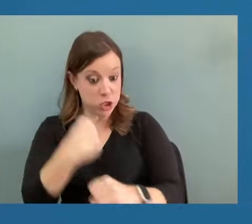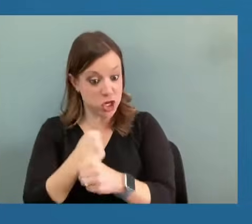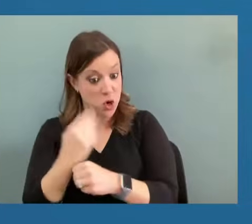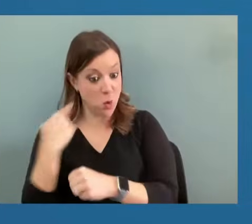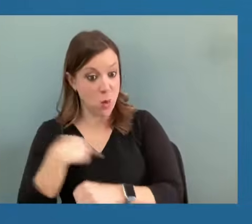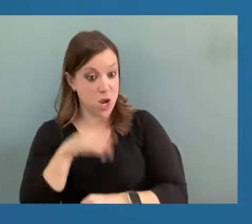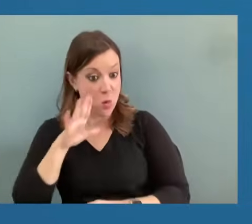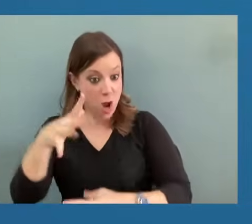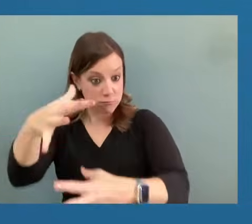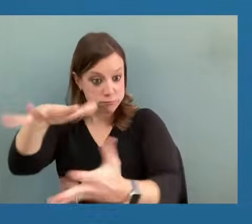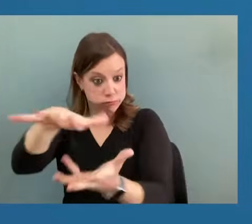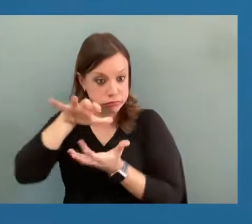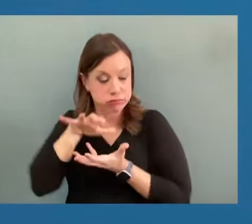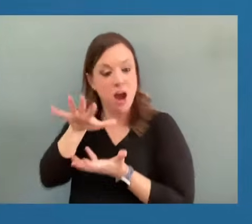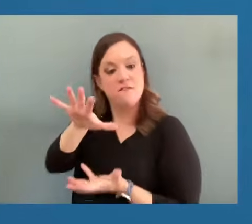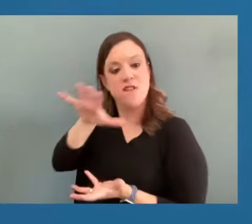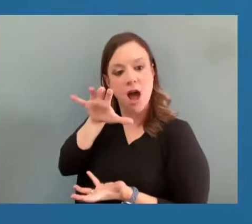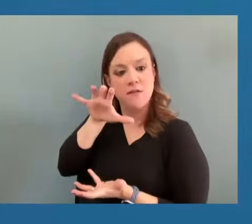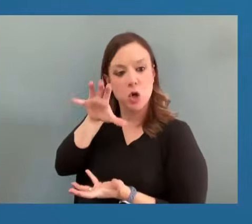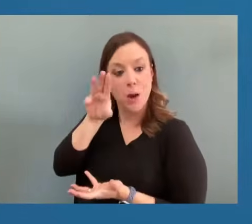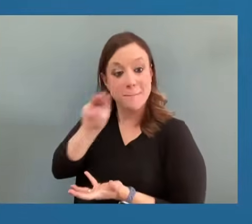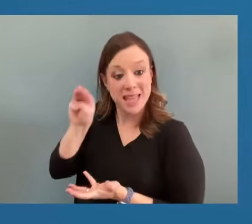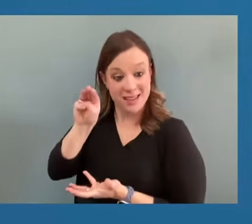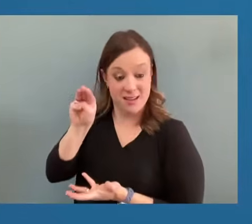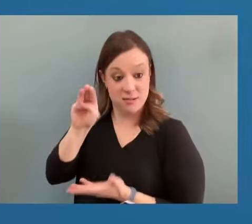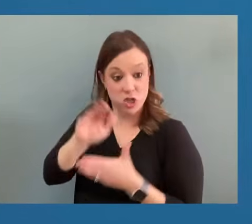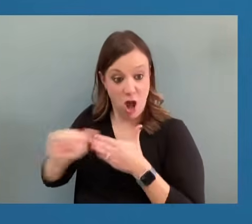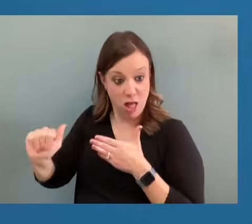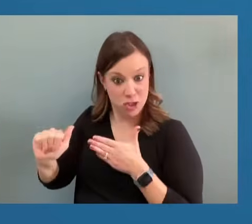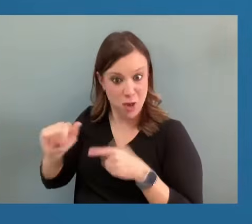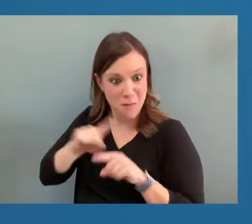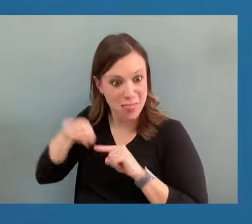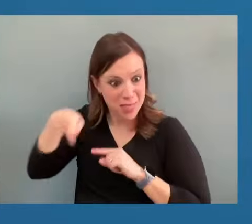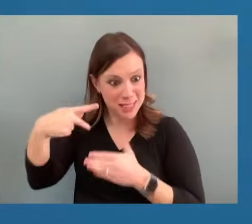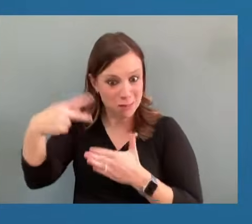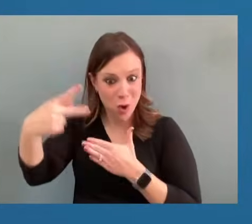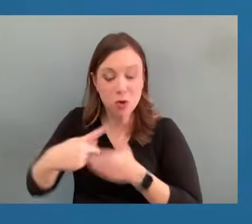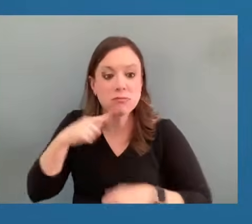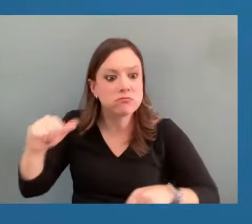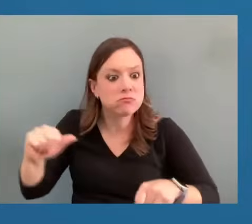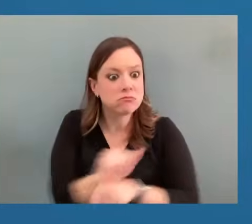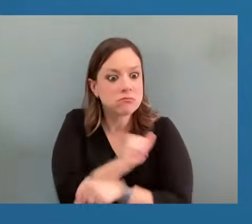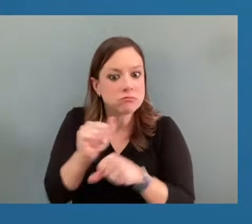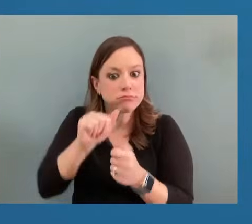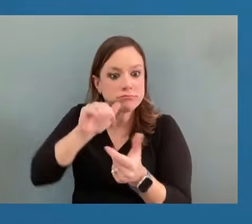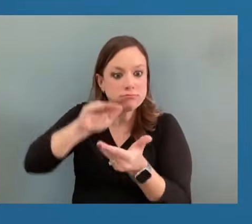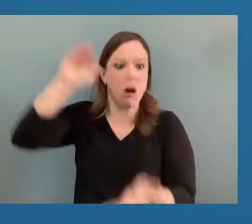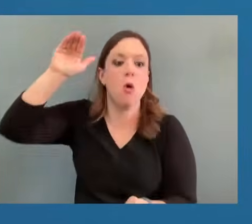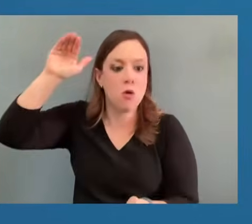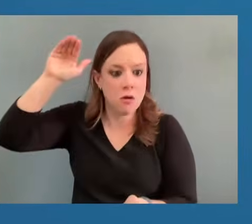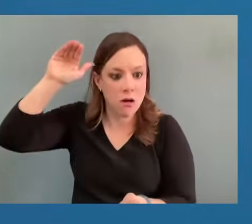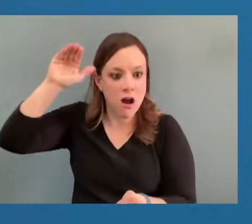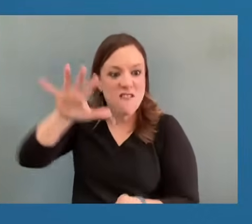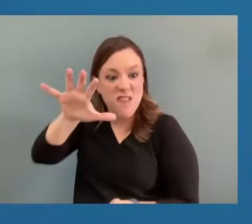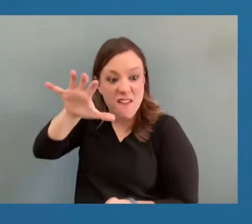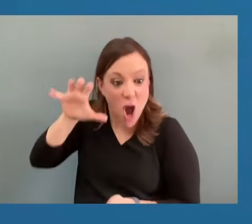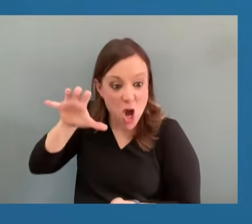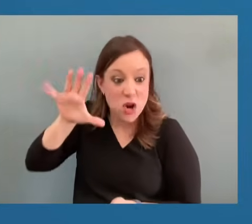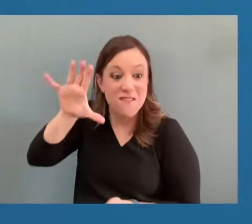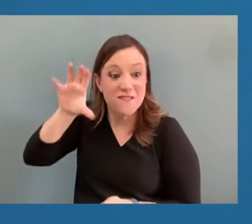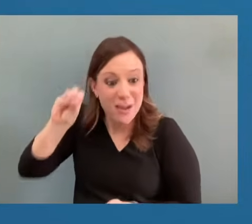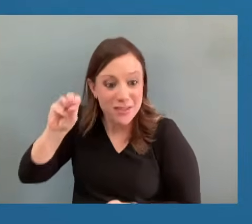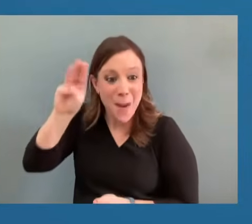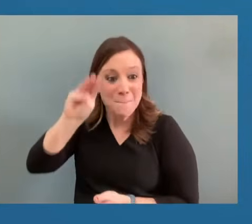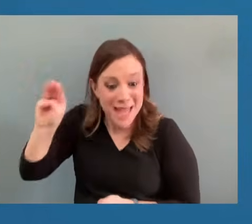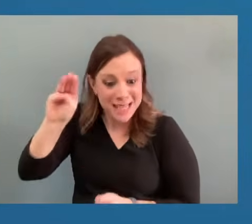that possible to hit? And what we found instead is that this program in a calendar year has now raised close to $550